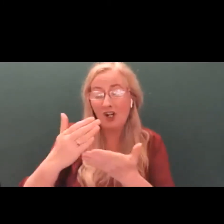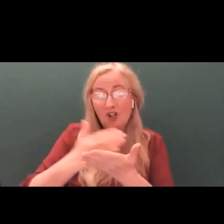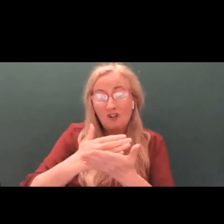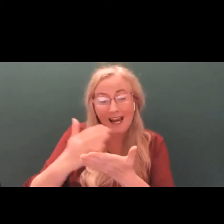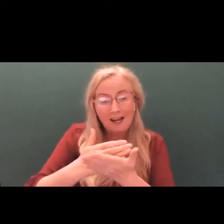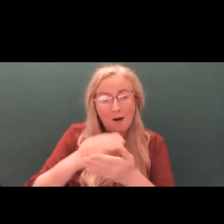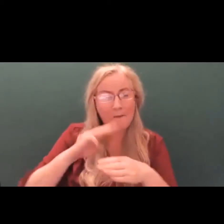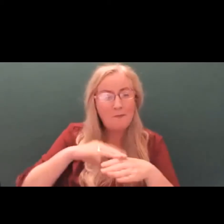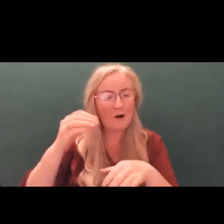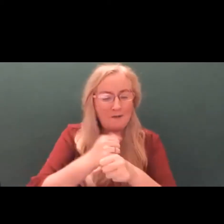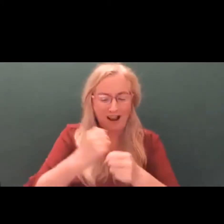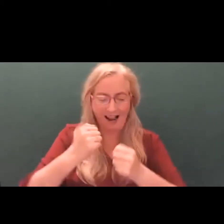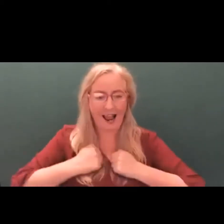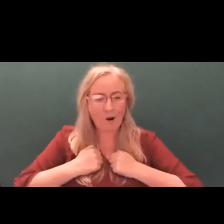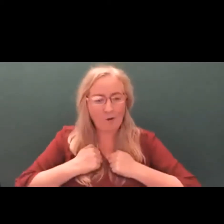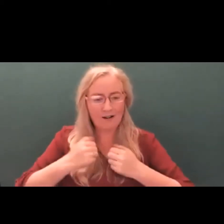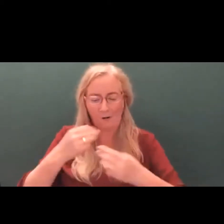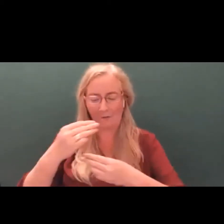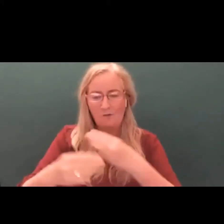process.